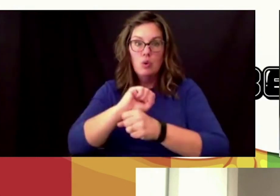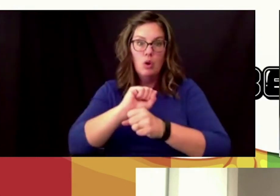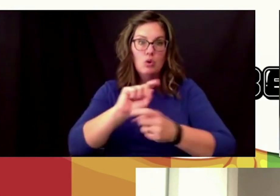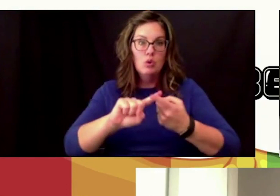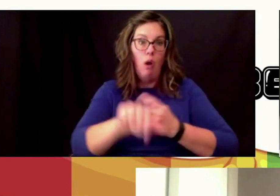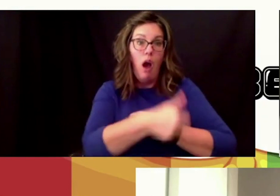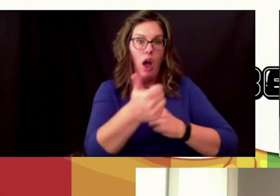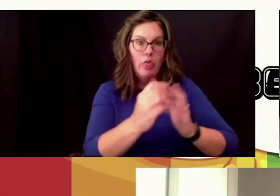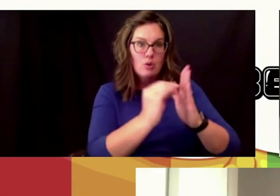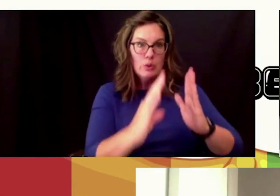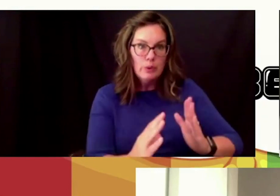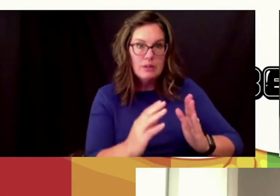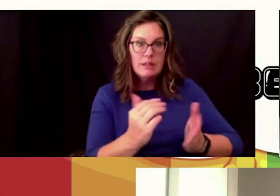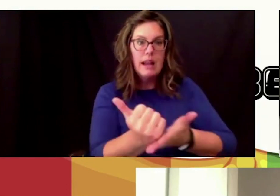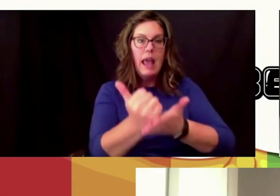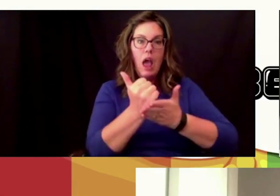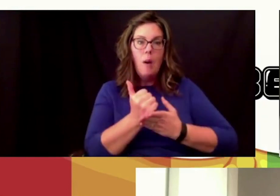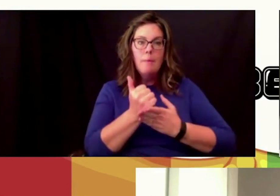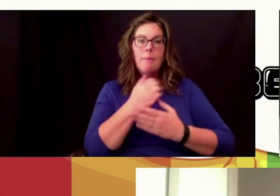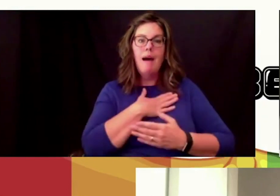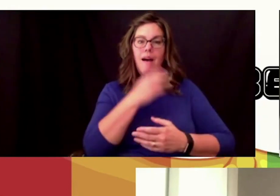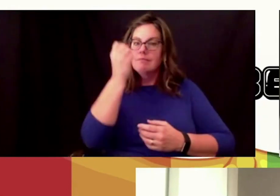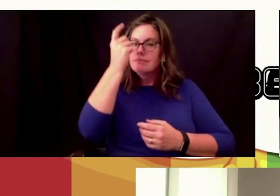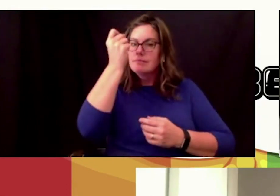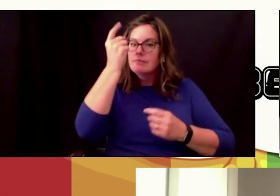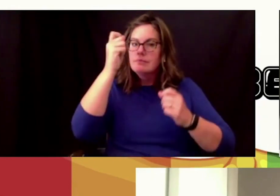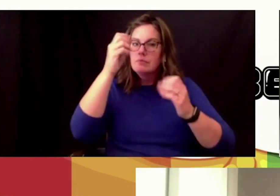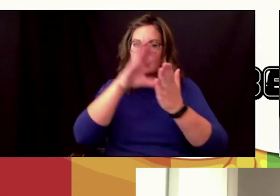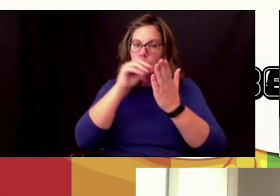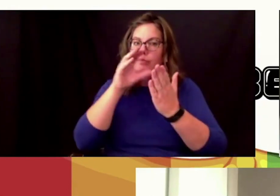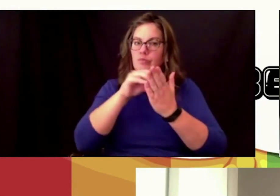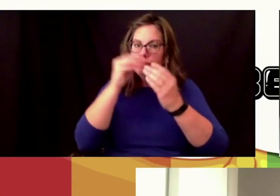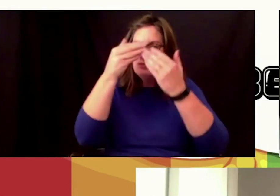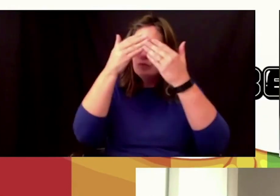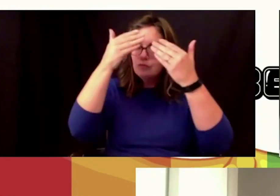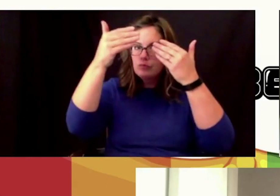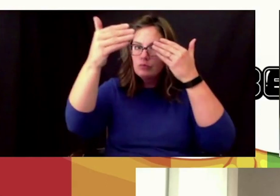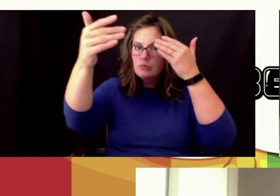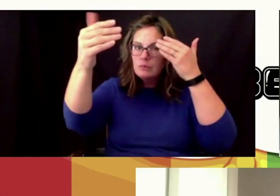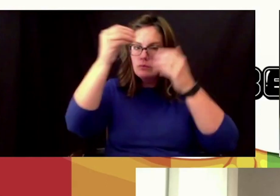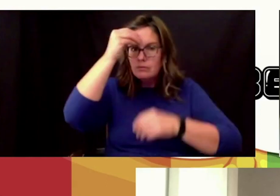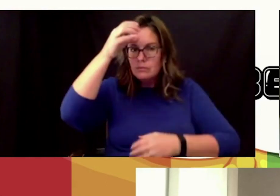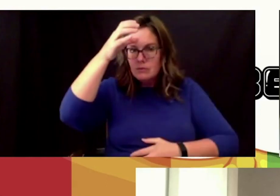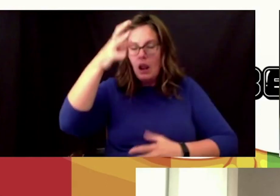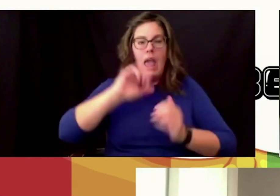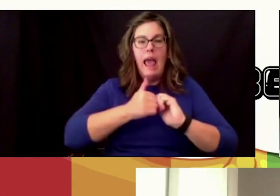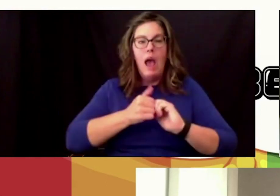students, it helped to expand my knowledge about microaggressions and how they were actually taking root in my